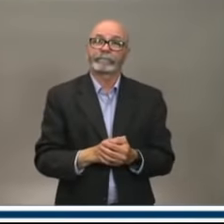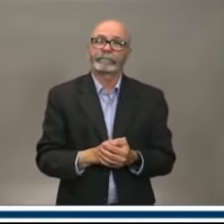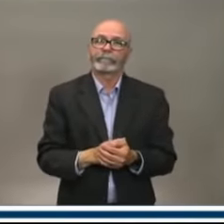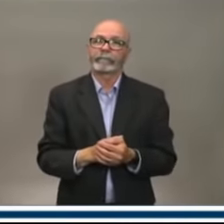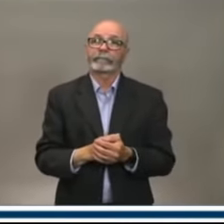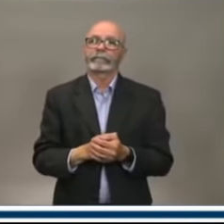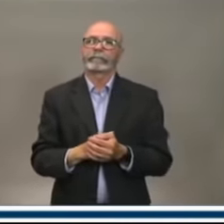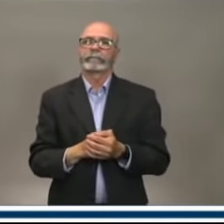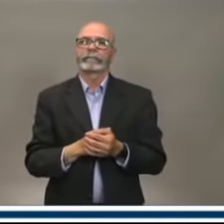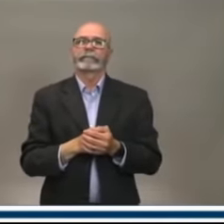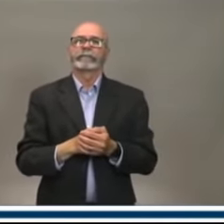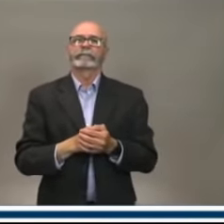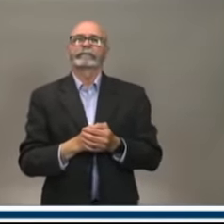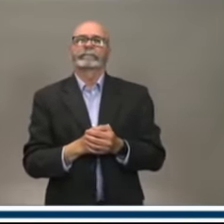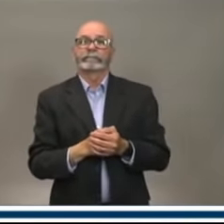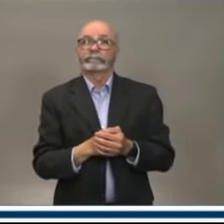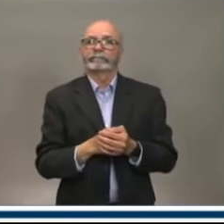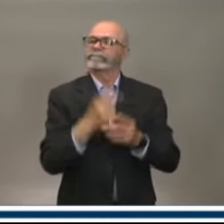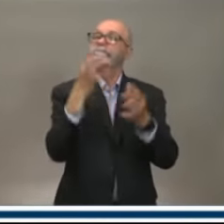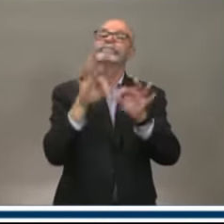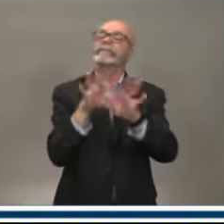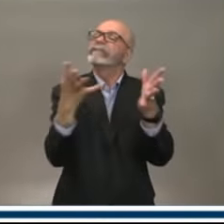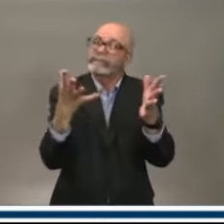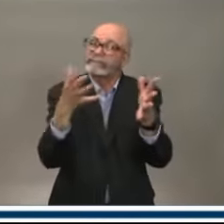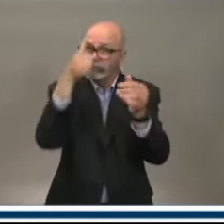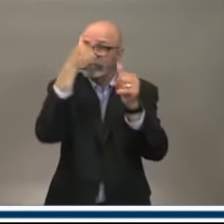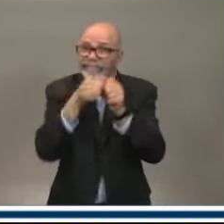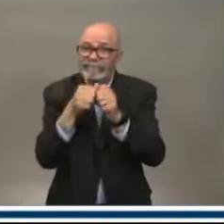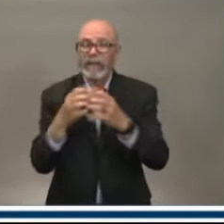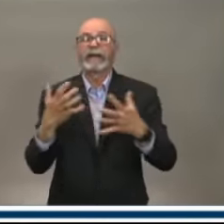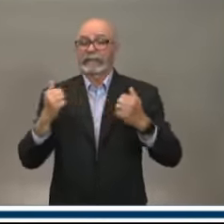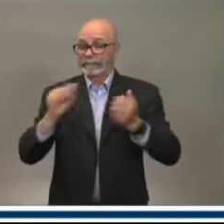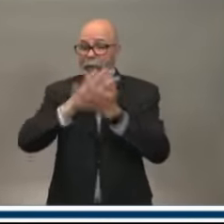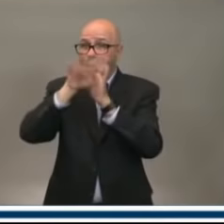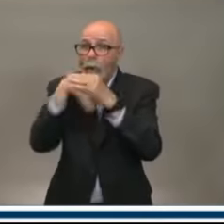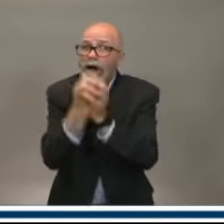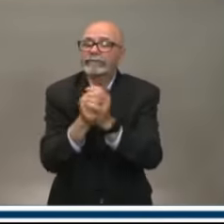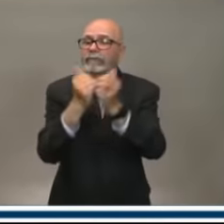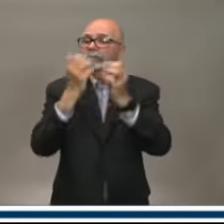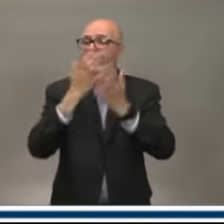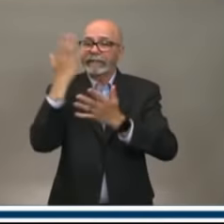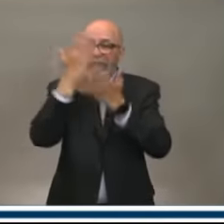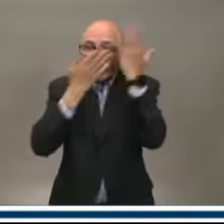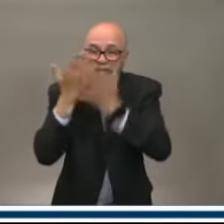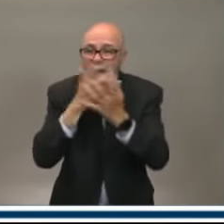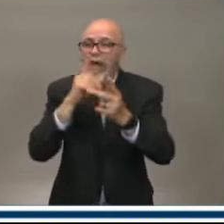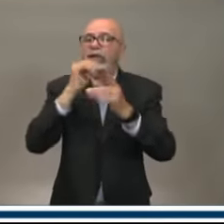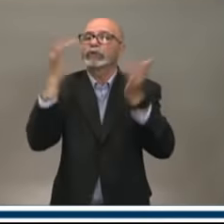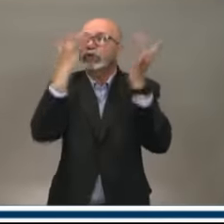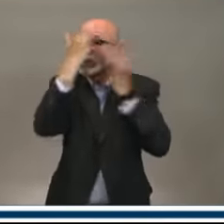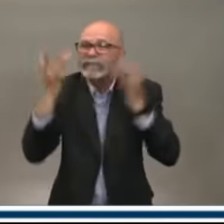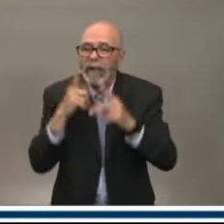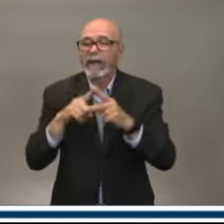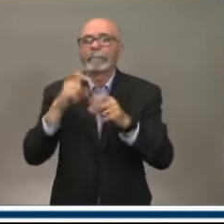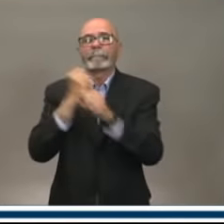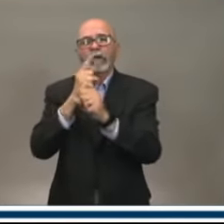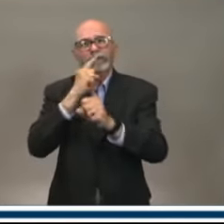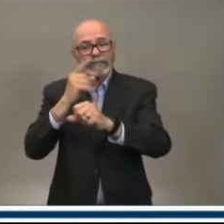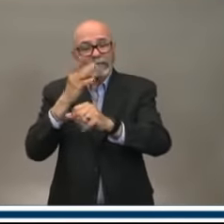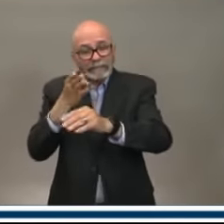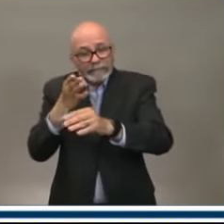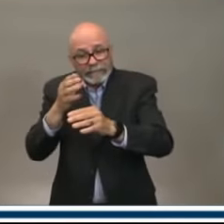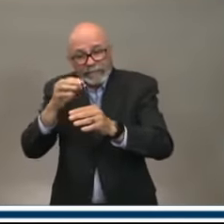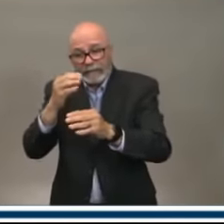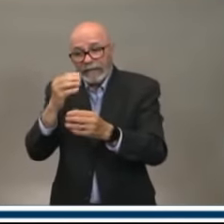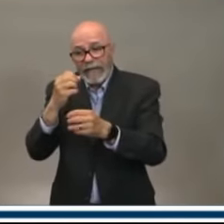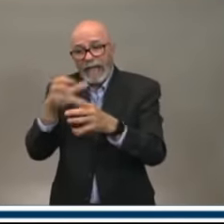to emphasize. Nova Scotians have certainly done a really good job in improving our practice on this. So we need to